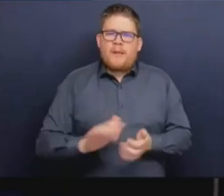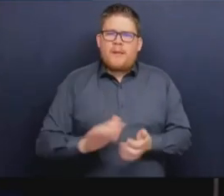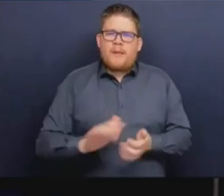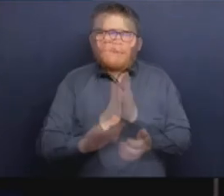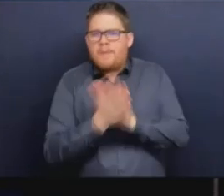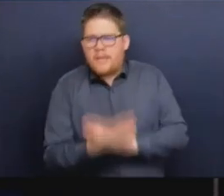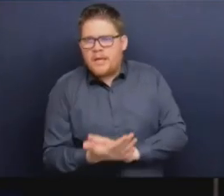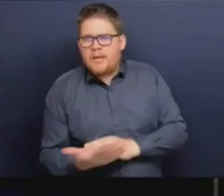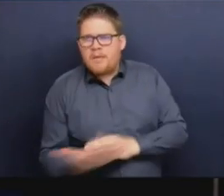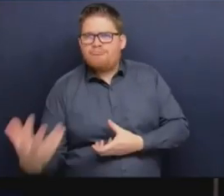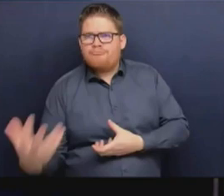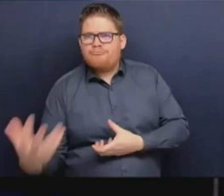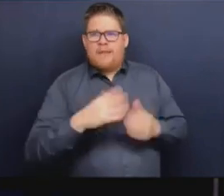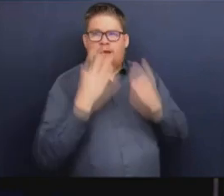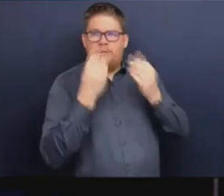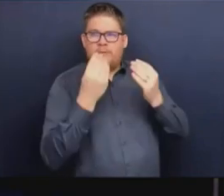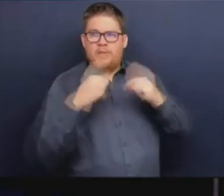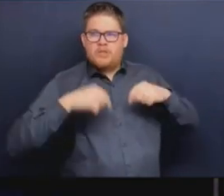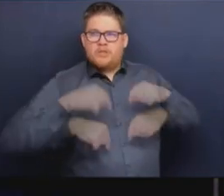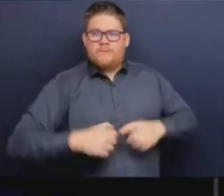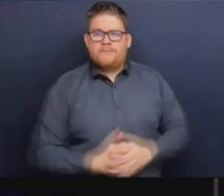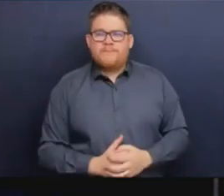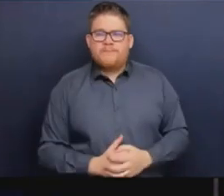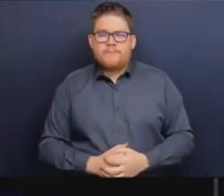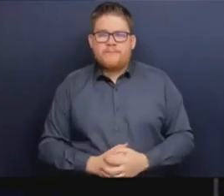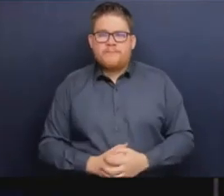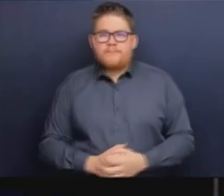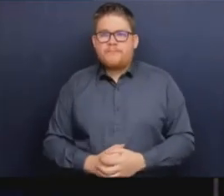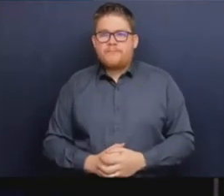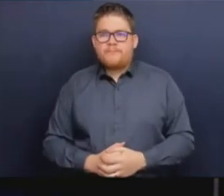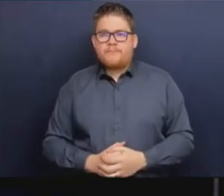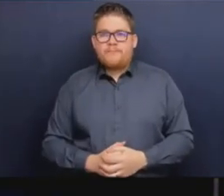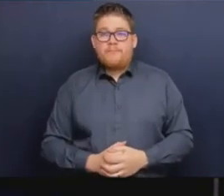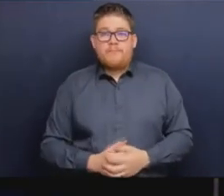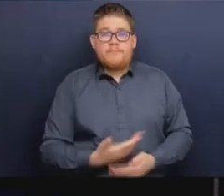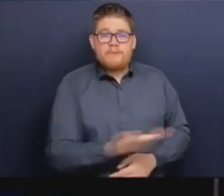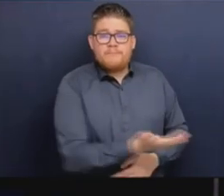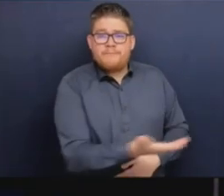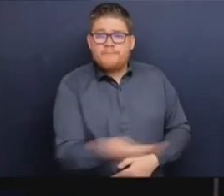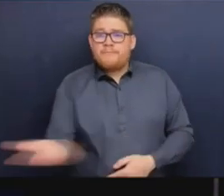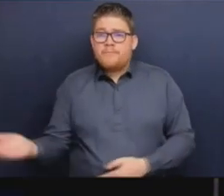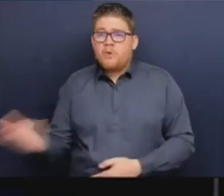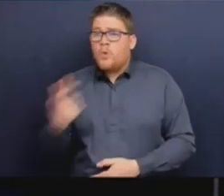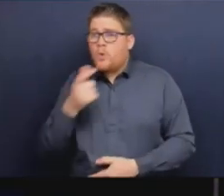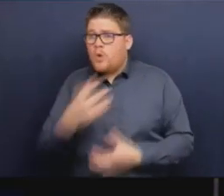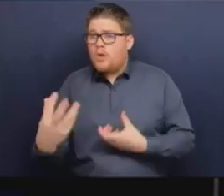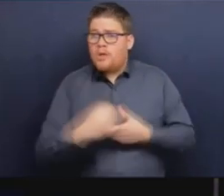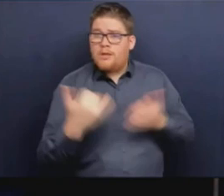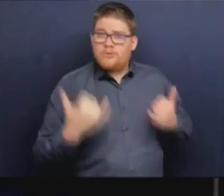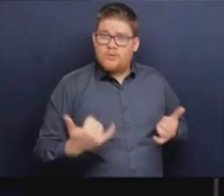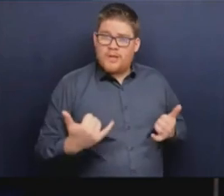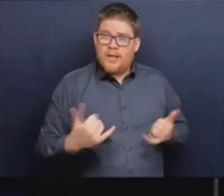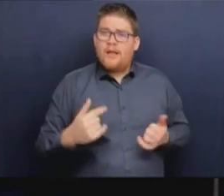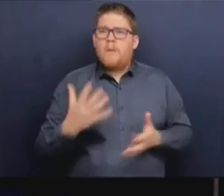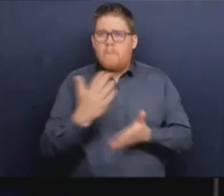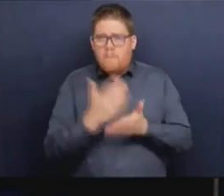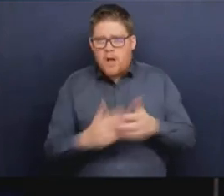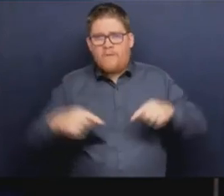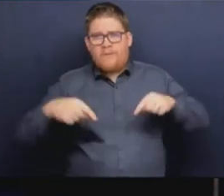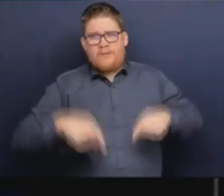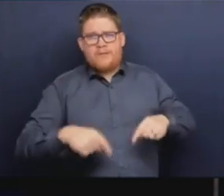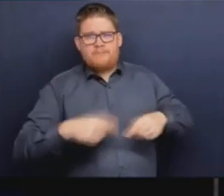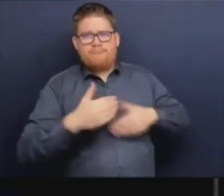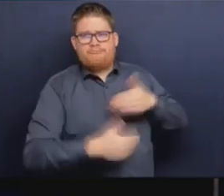part of this important historic legislation, and also the impact, the results that are going to come out of this legislation.